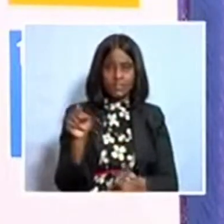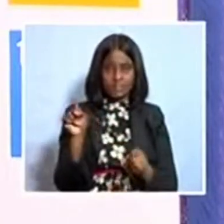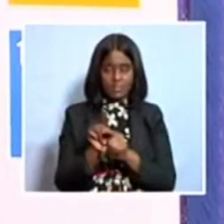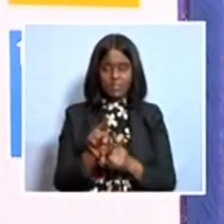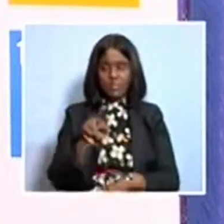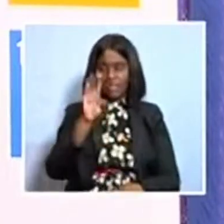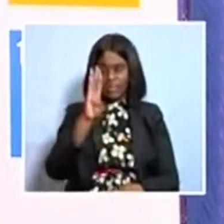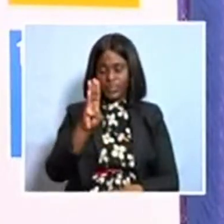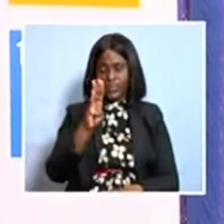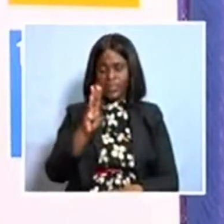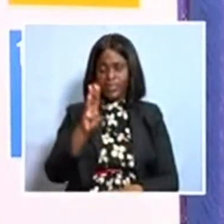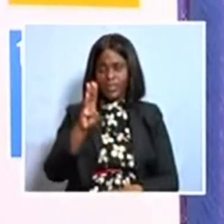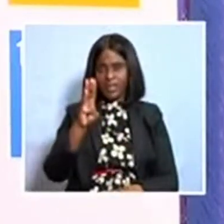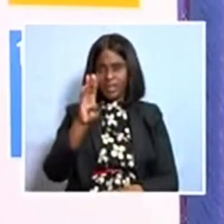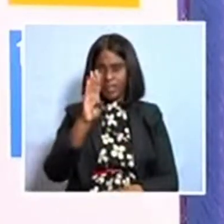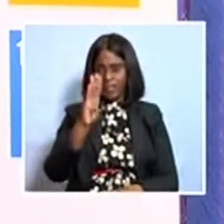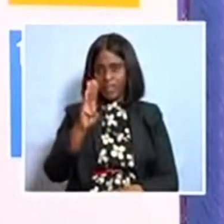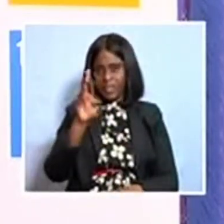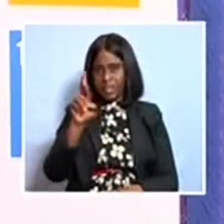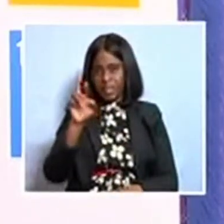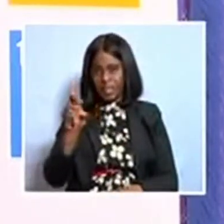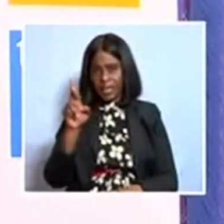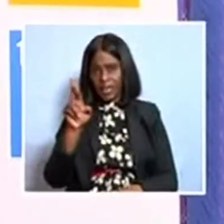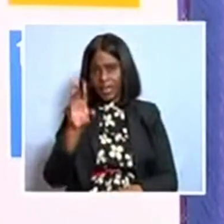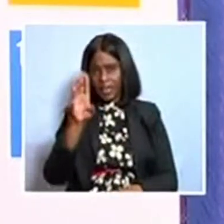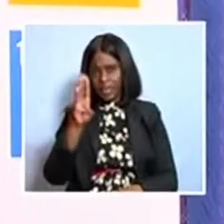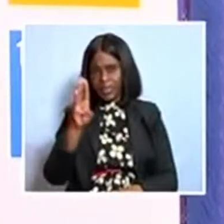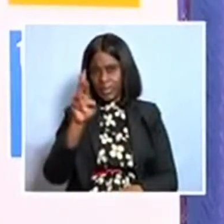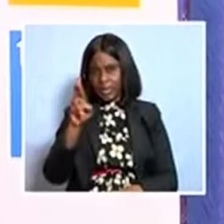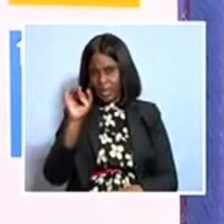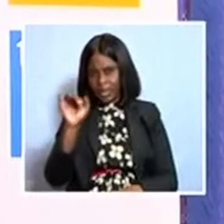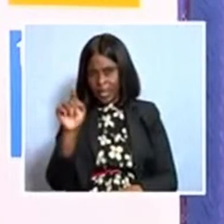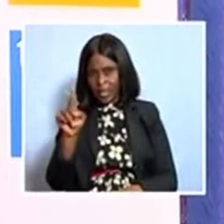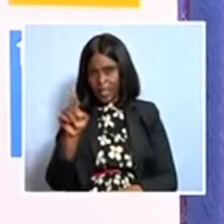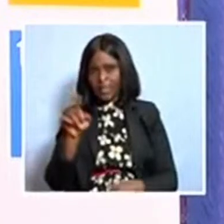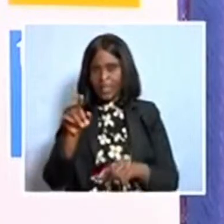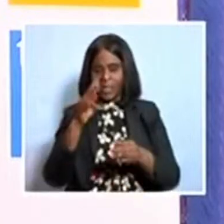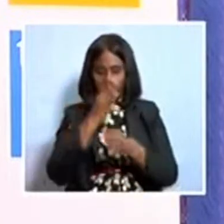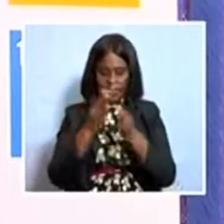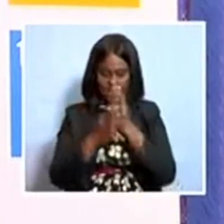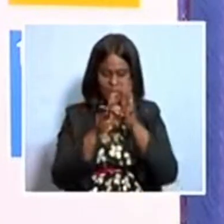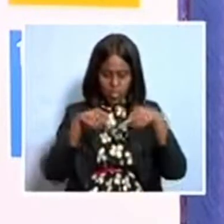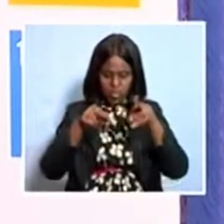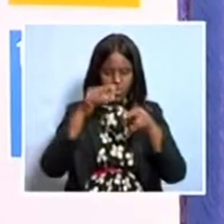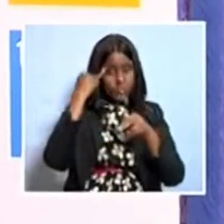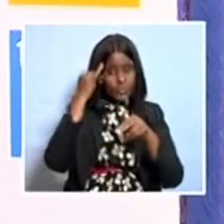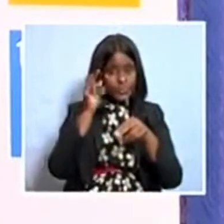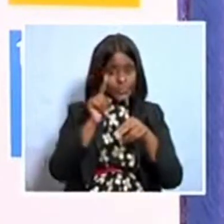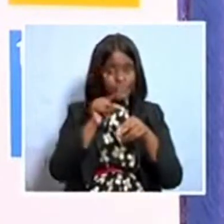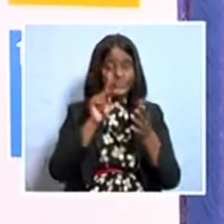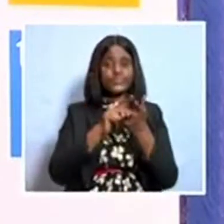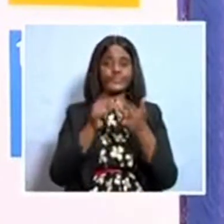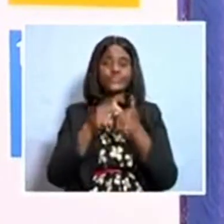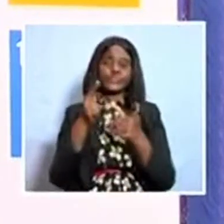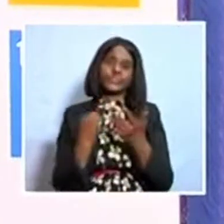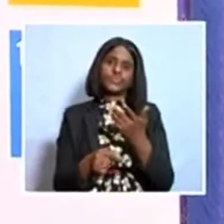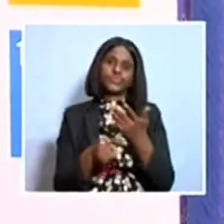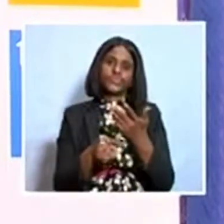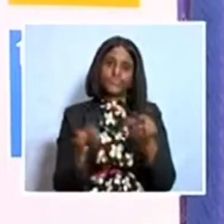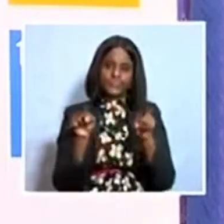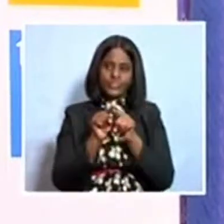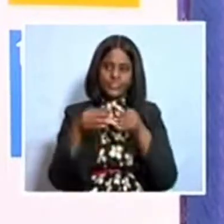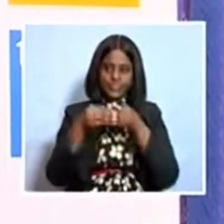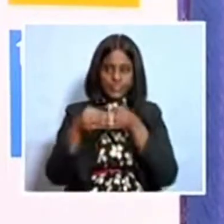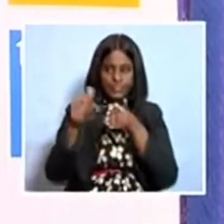BRI, Belt Road Initiative. This Belt Road Initiative is a program that is run by the